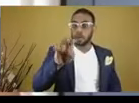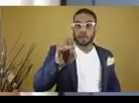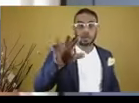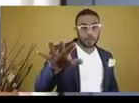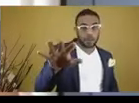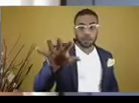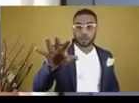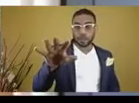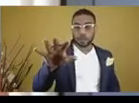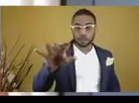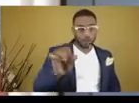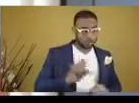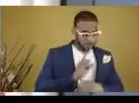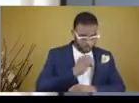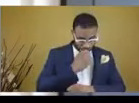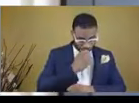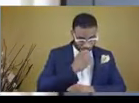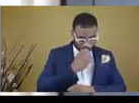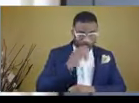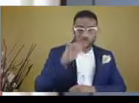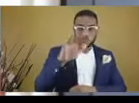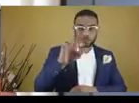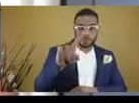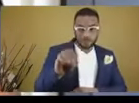510-405, make sure I get this number right,